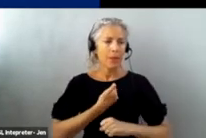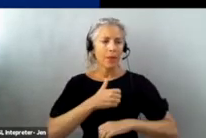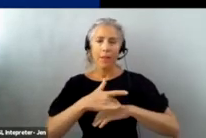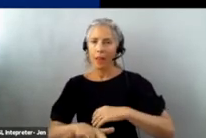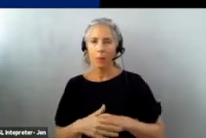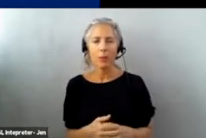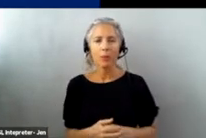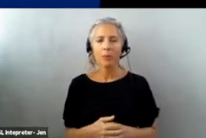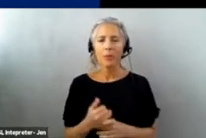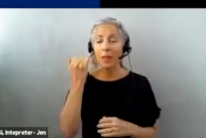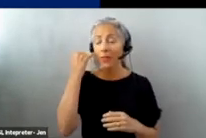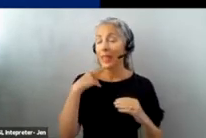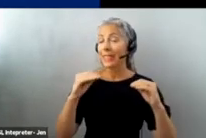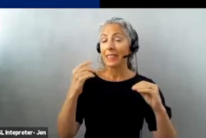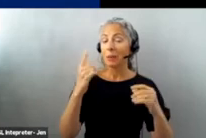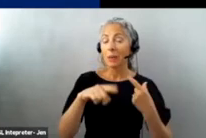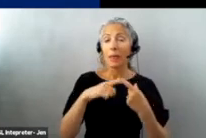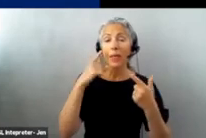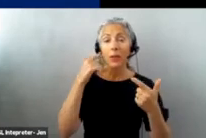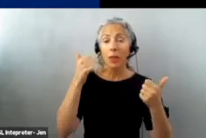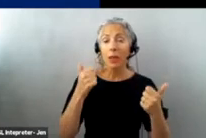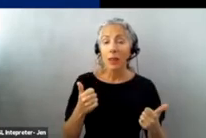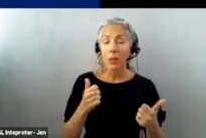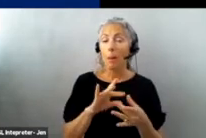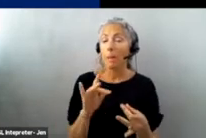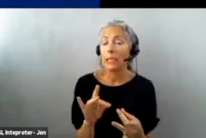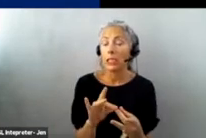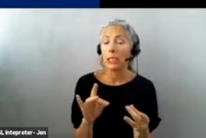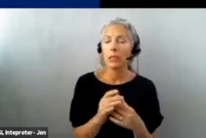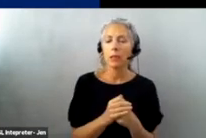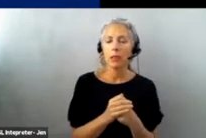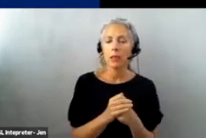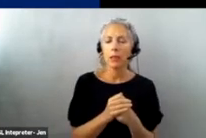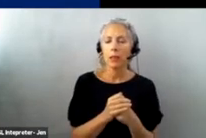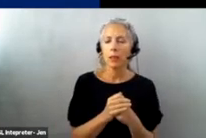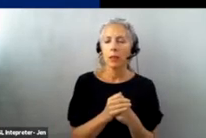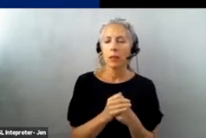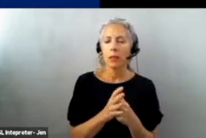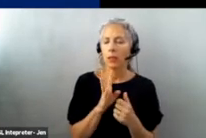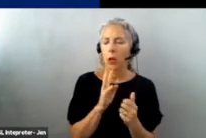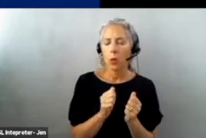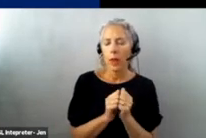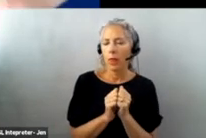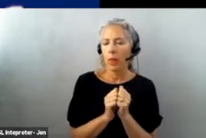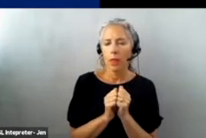say, if I can teach someone about hearing loss or just mention that, talk with, you know,